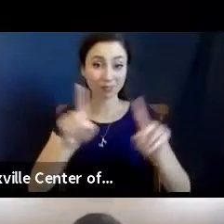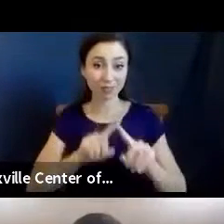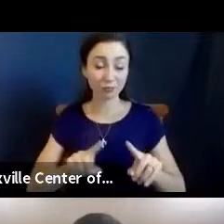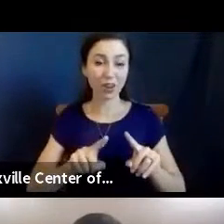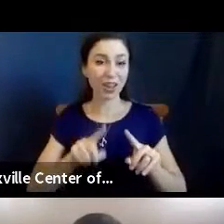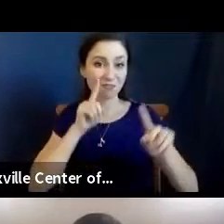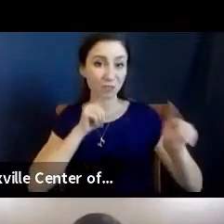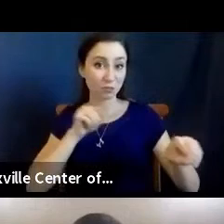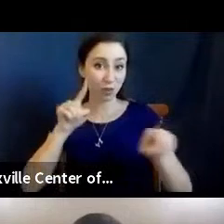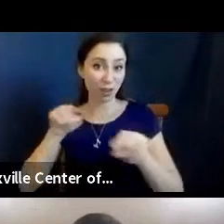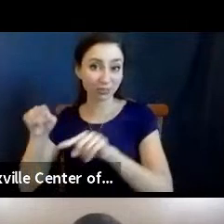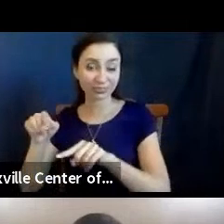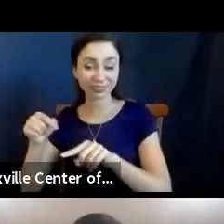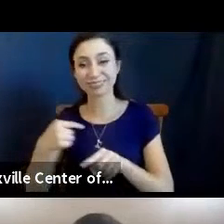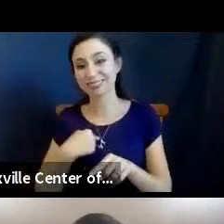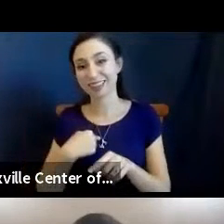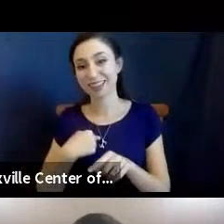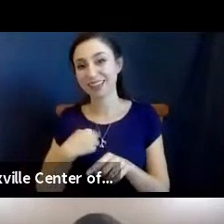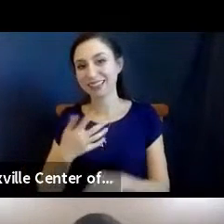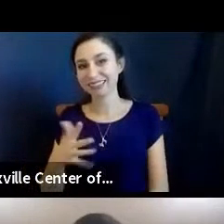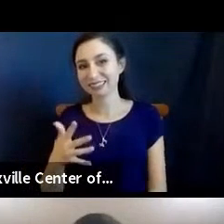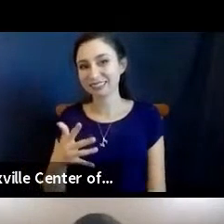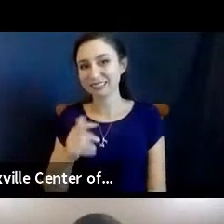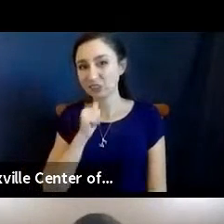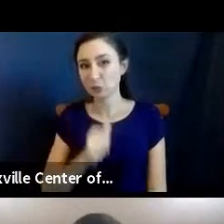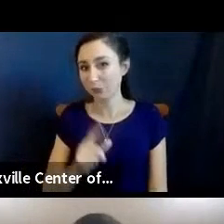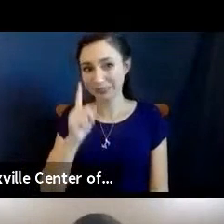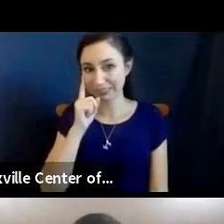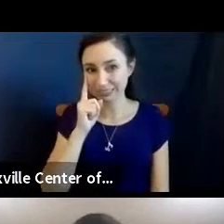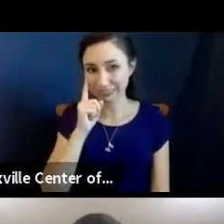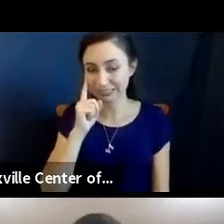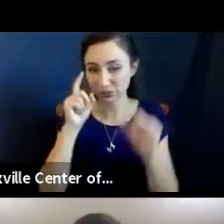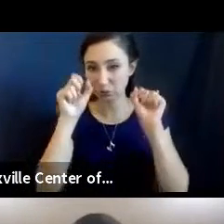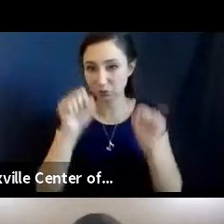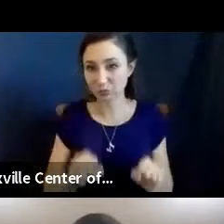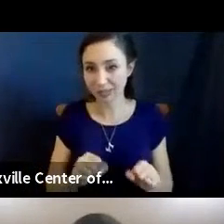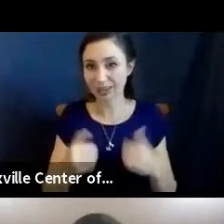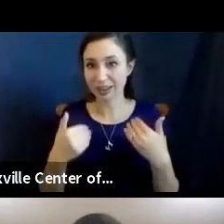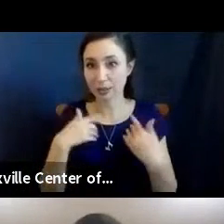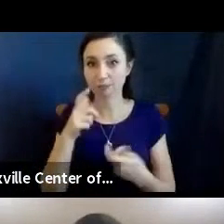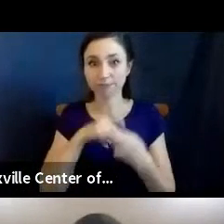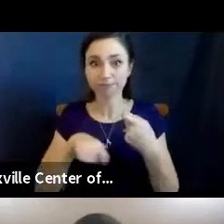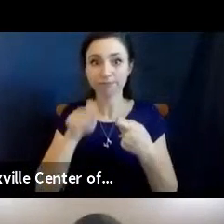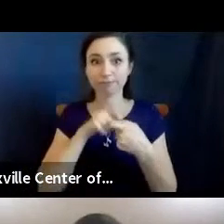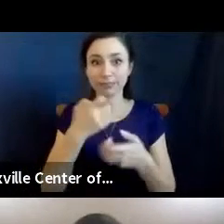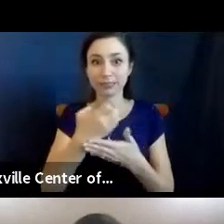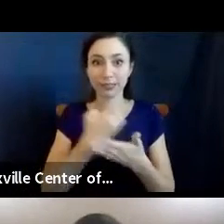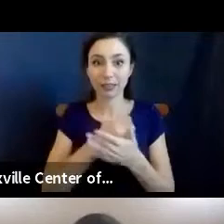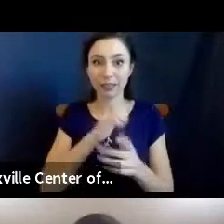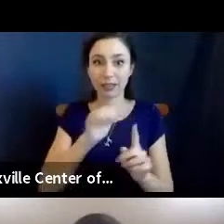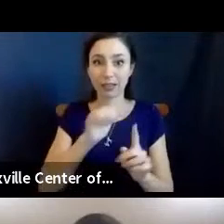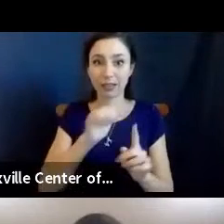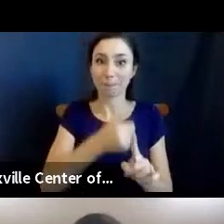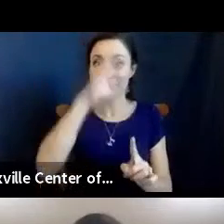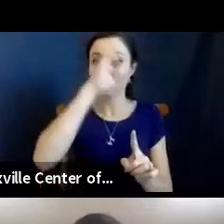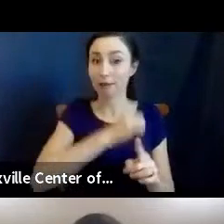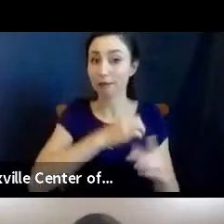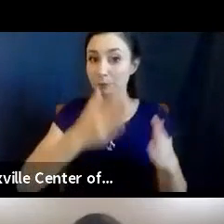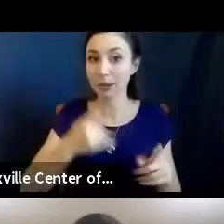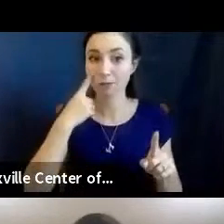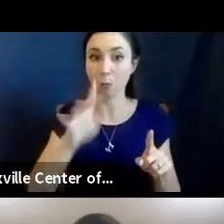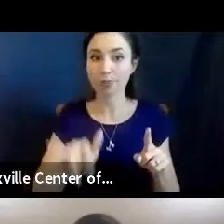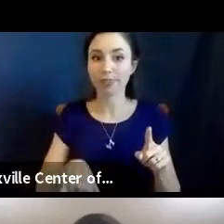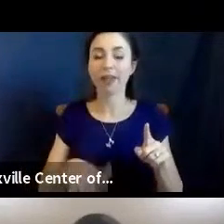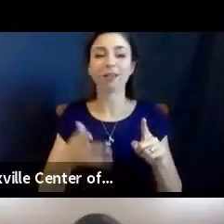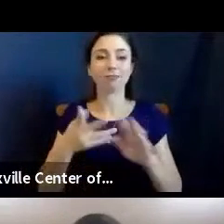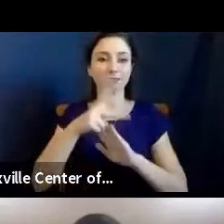response is I would be very leery of trying to have a precise economic impact estimator for a prospective policy. Make